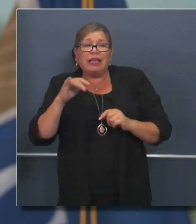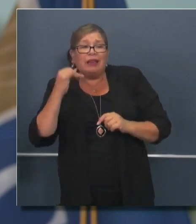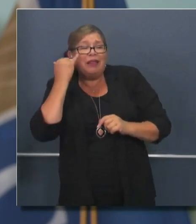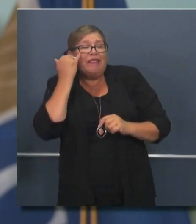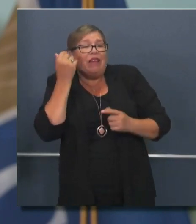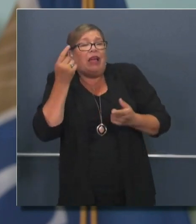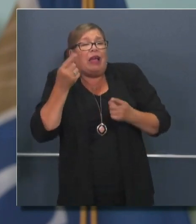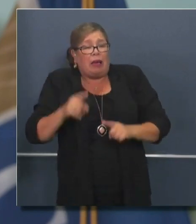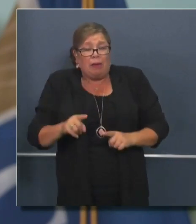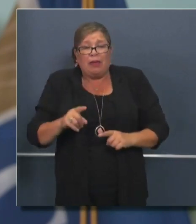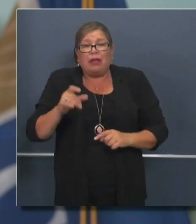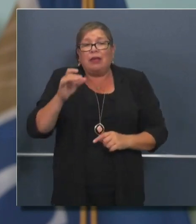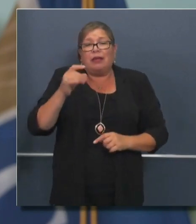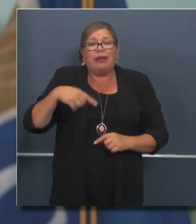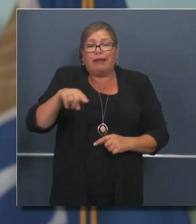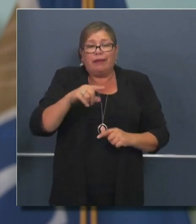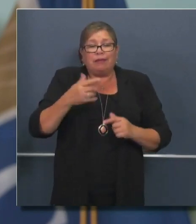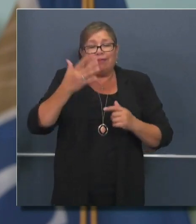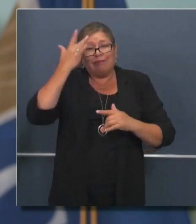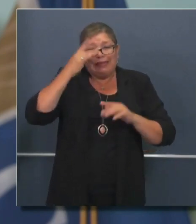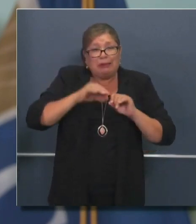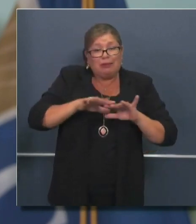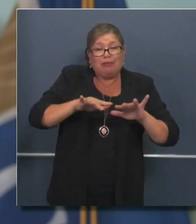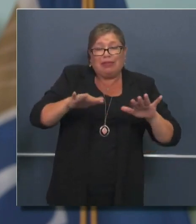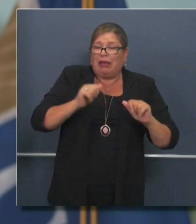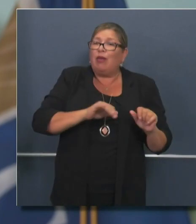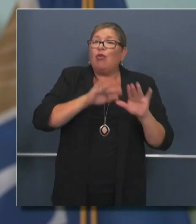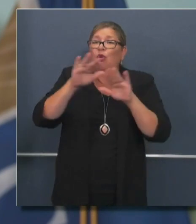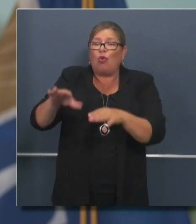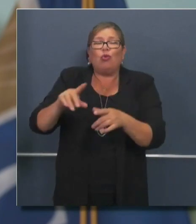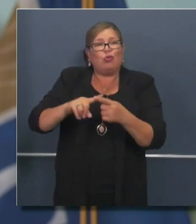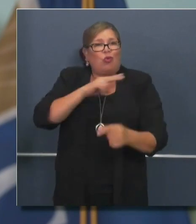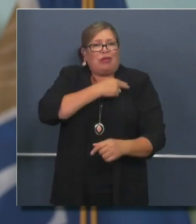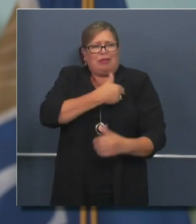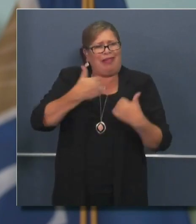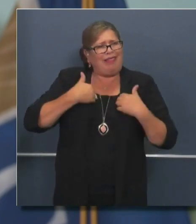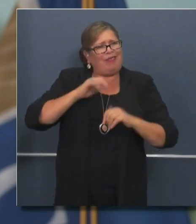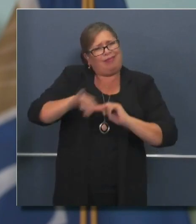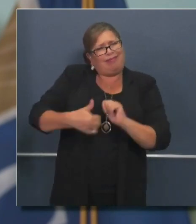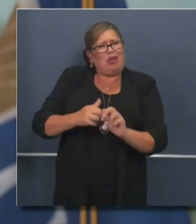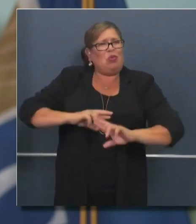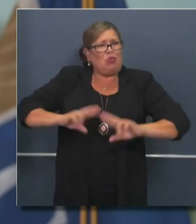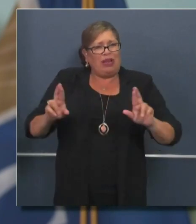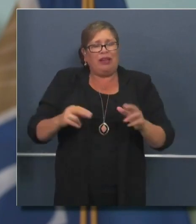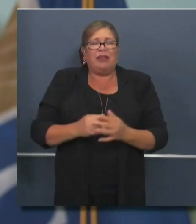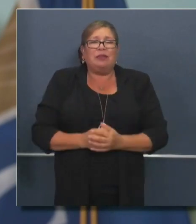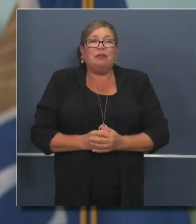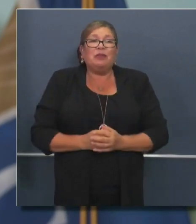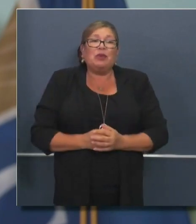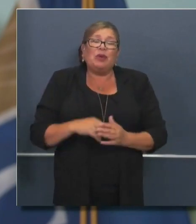to get the kind of support they deserve in an ICU or elsewhere. And so that's the message we're trying to communicate